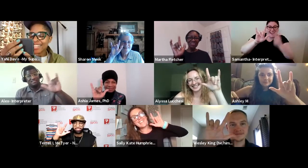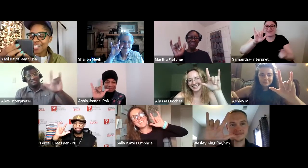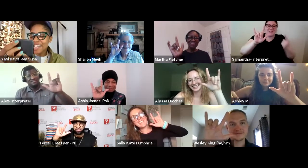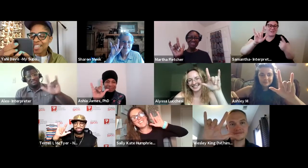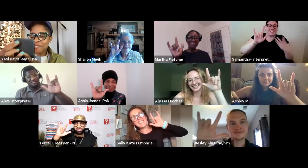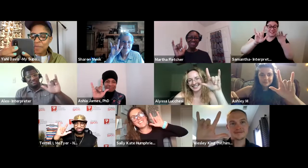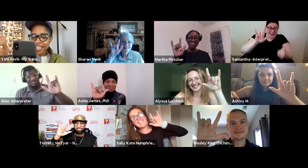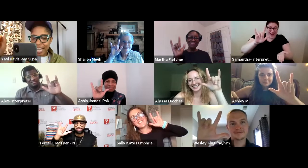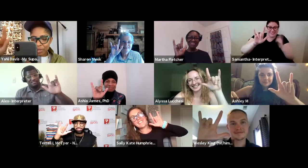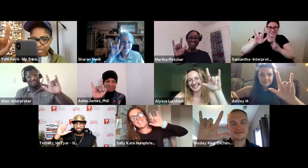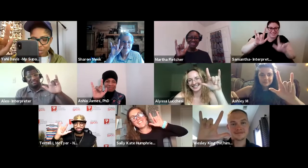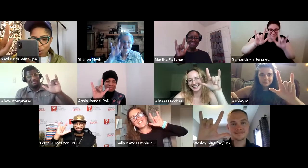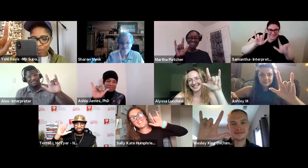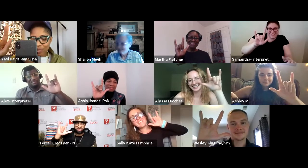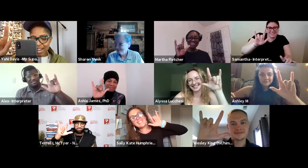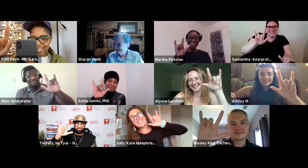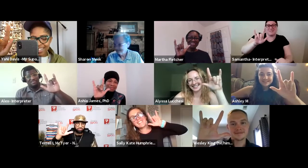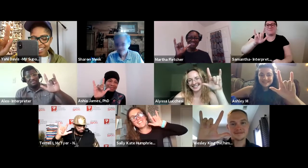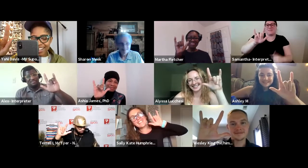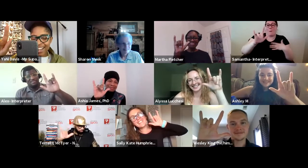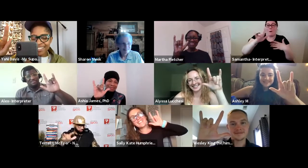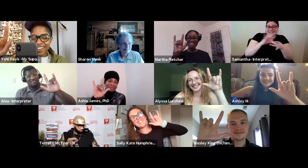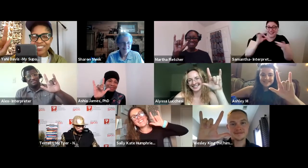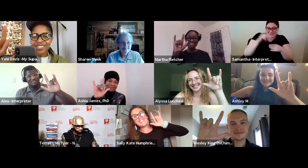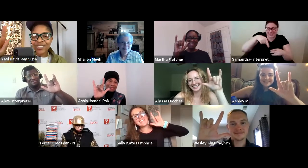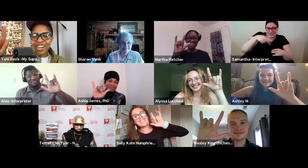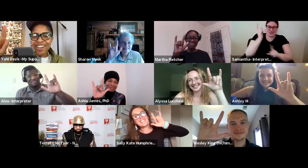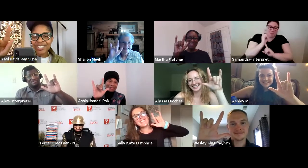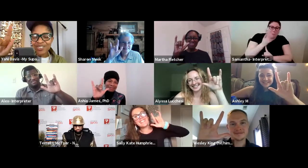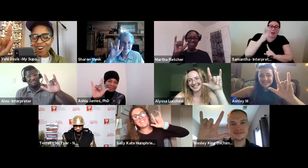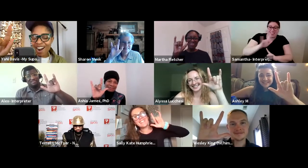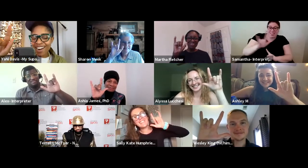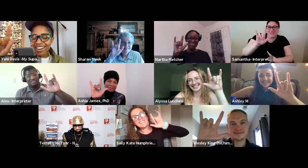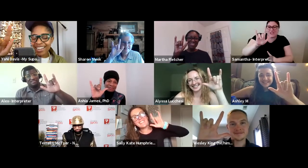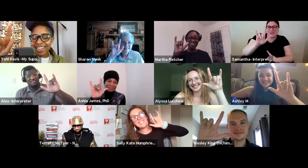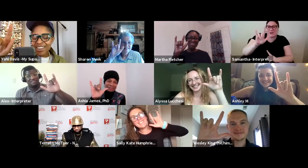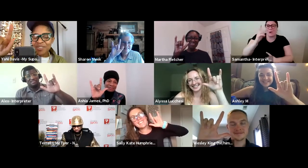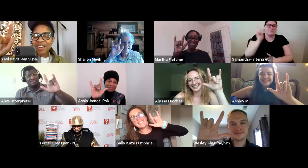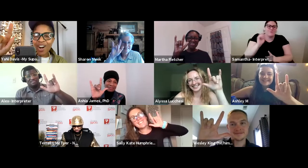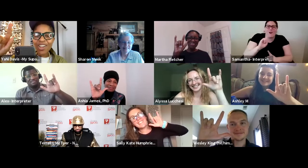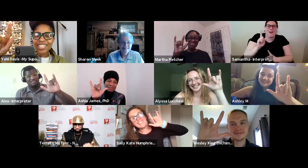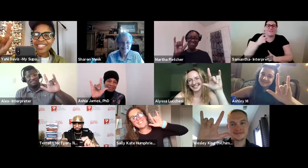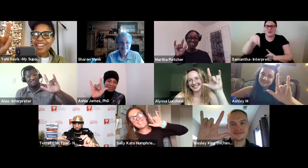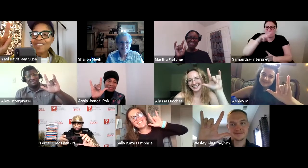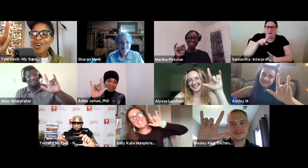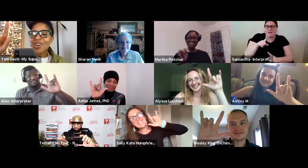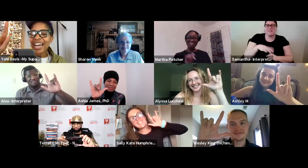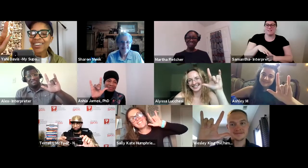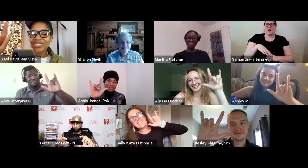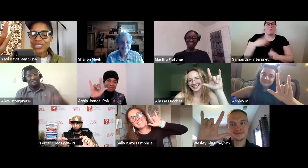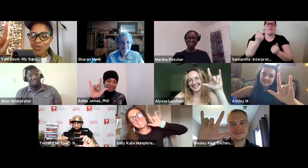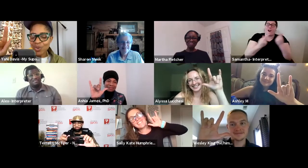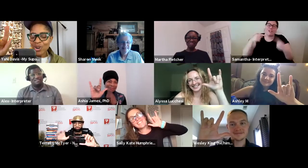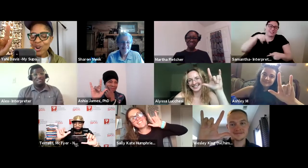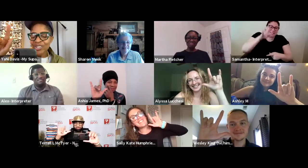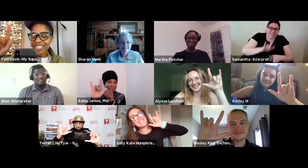ahead and capture this moment right here. I love you wherever you are. We've got all this love going out